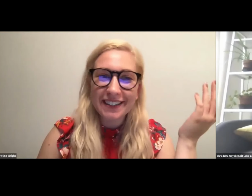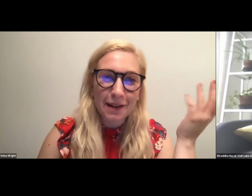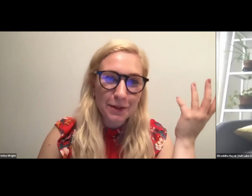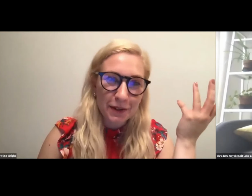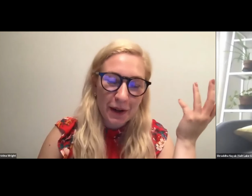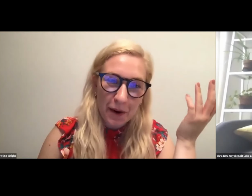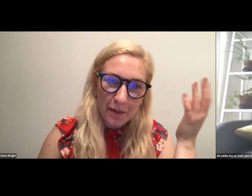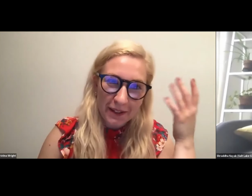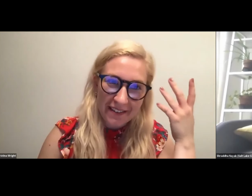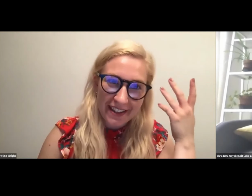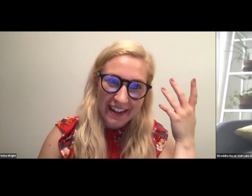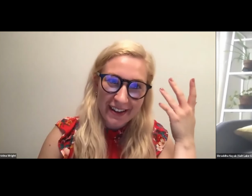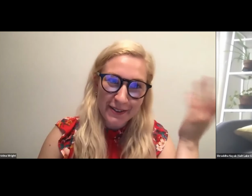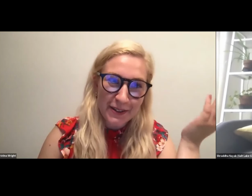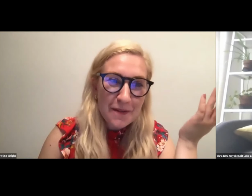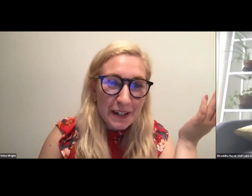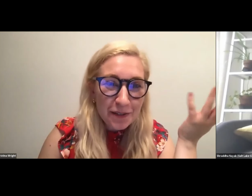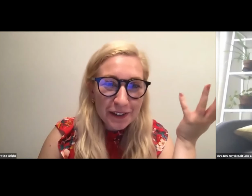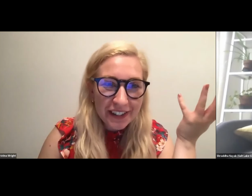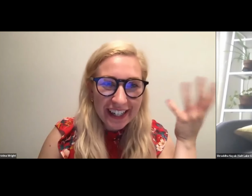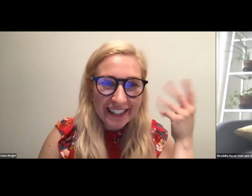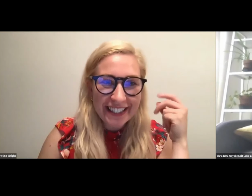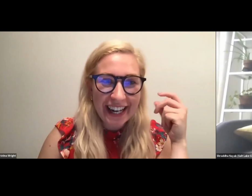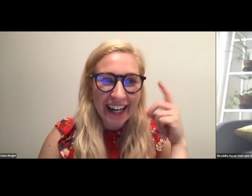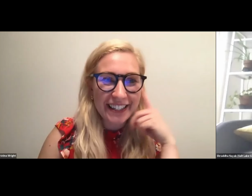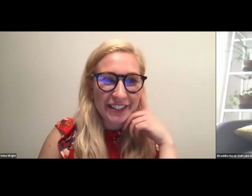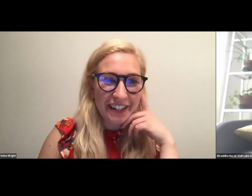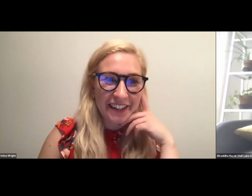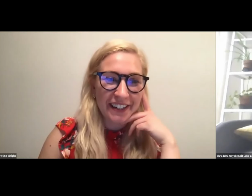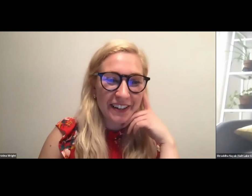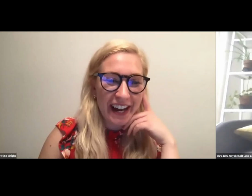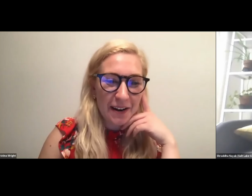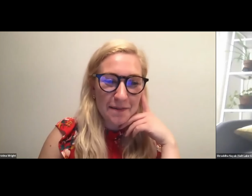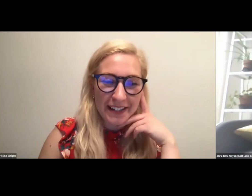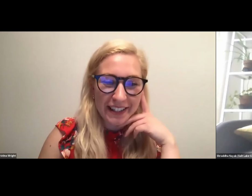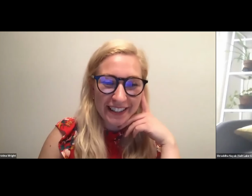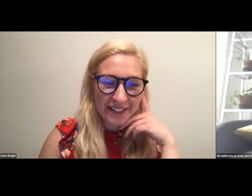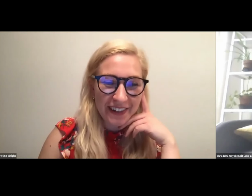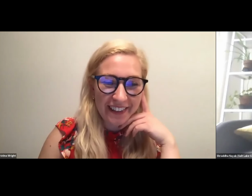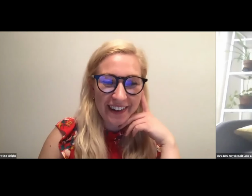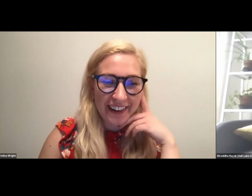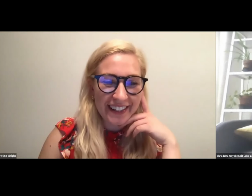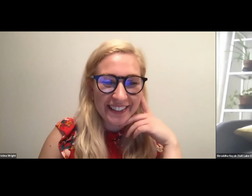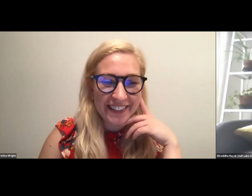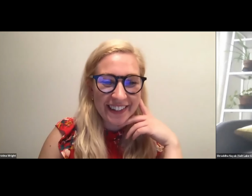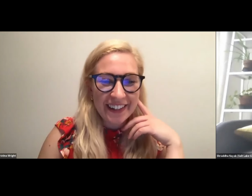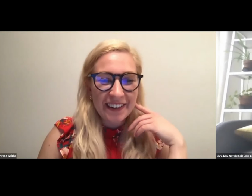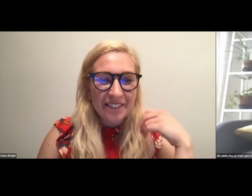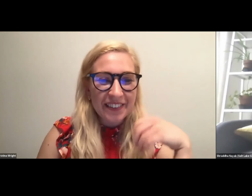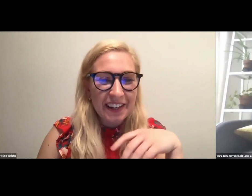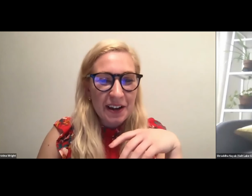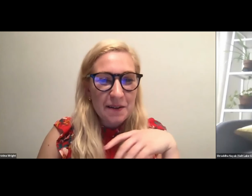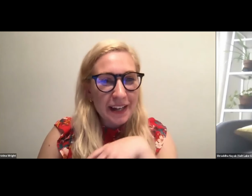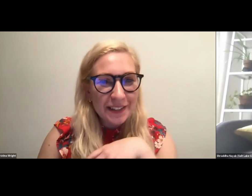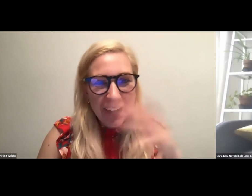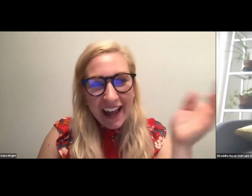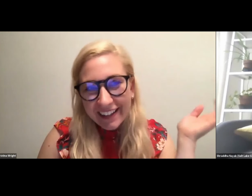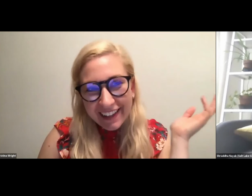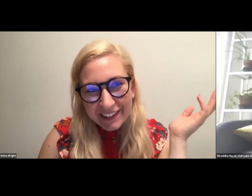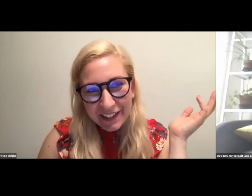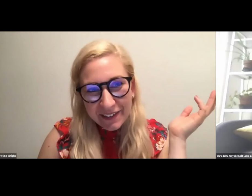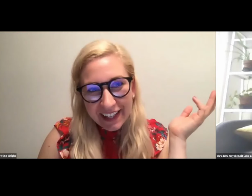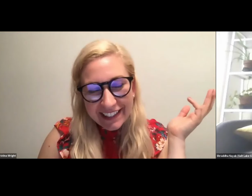want to take this opportunity one more time to thank you so much for joining us today and sharing your animations with us. Is